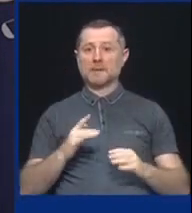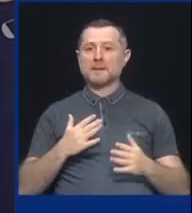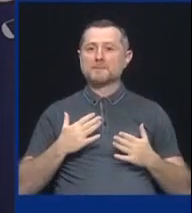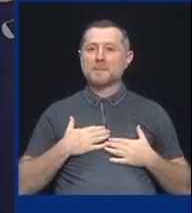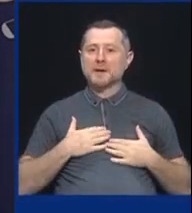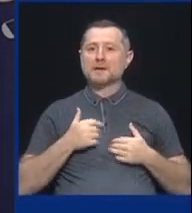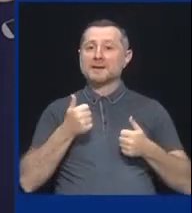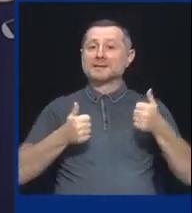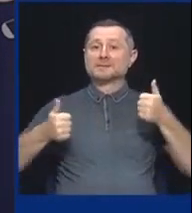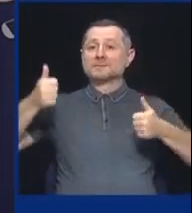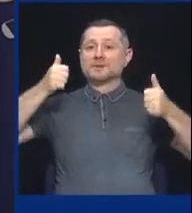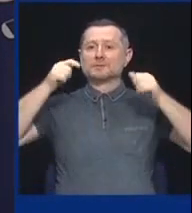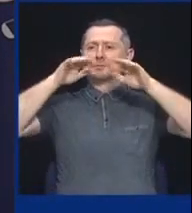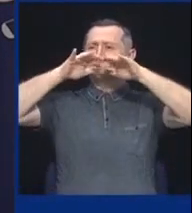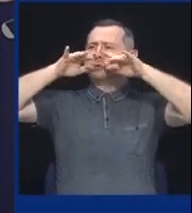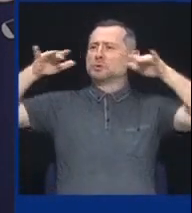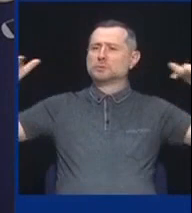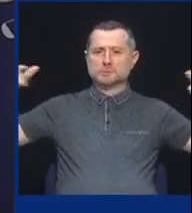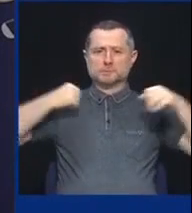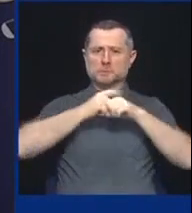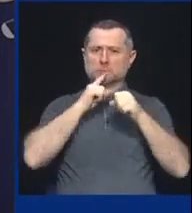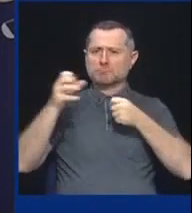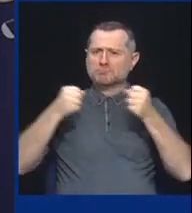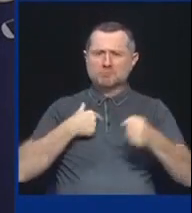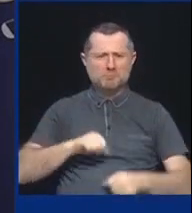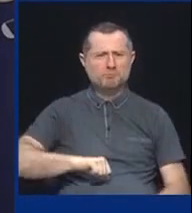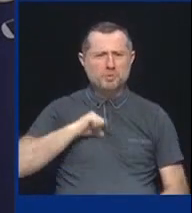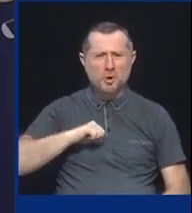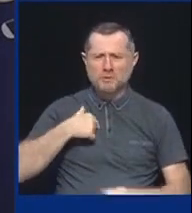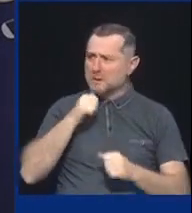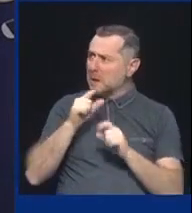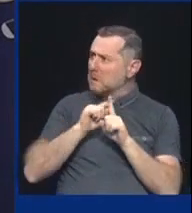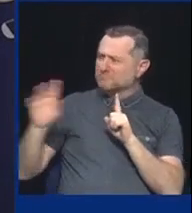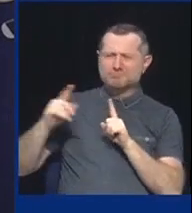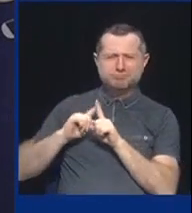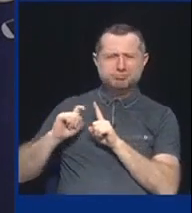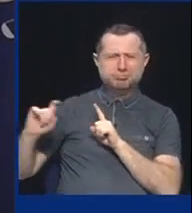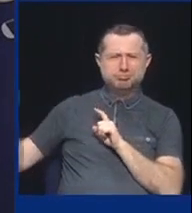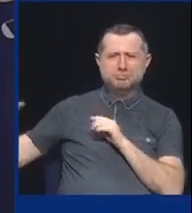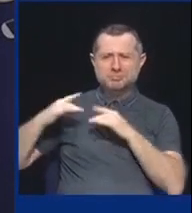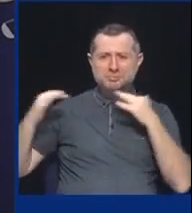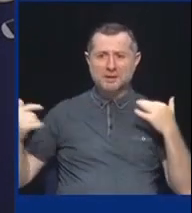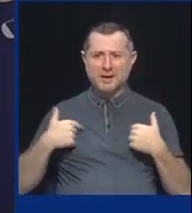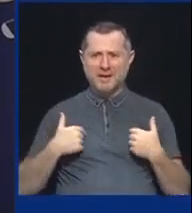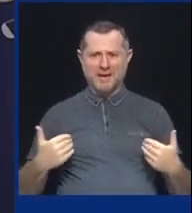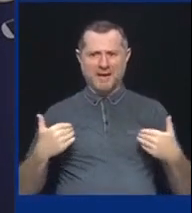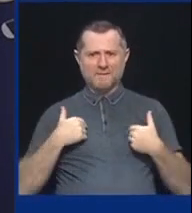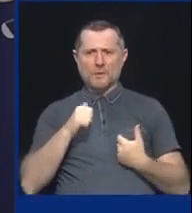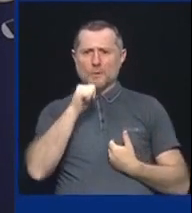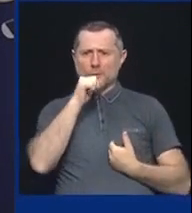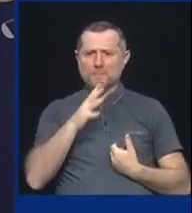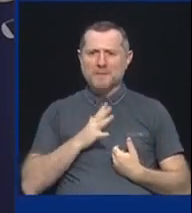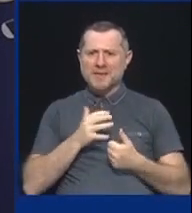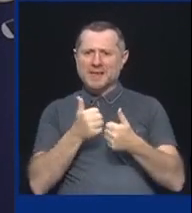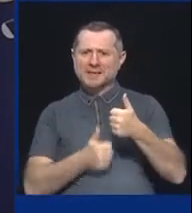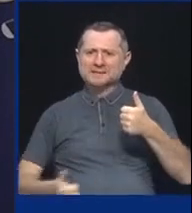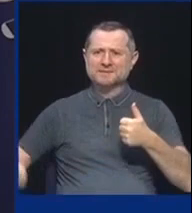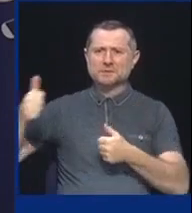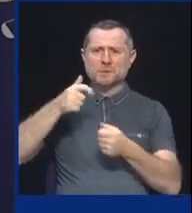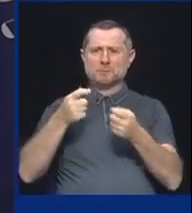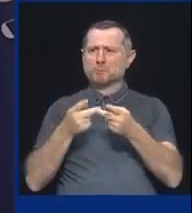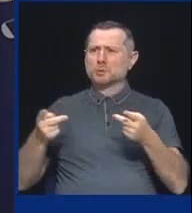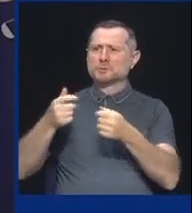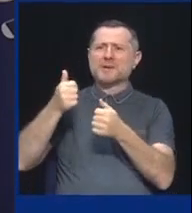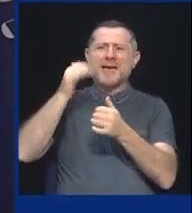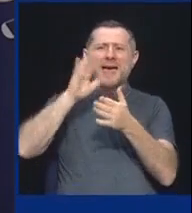in history. And I'm very proud of the fact that I have more women in senior positions than